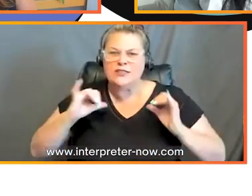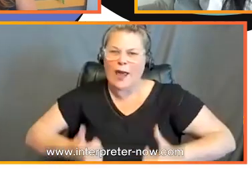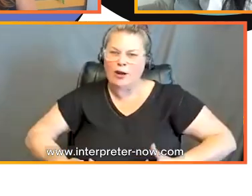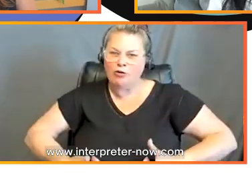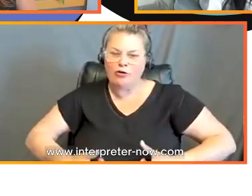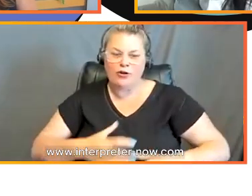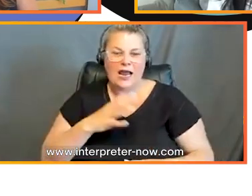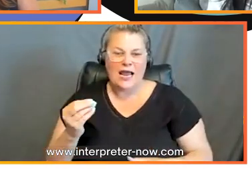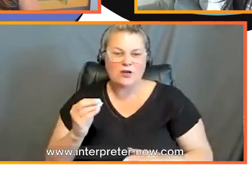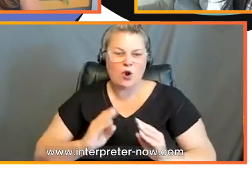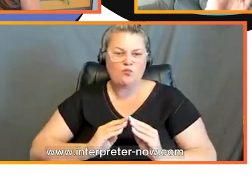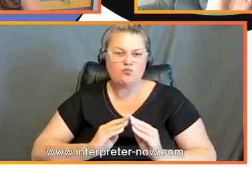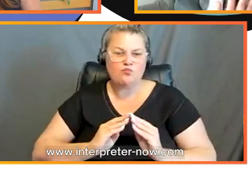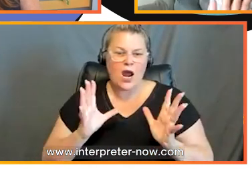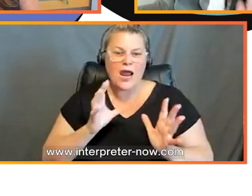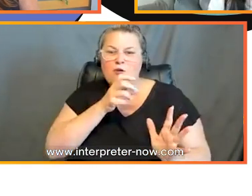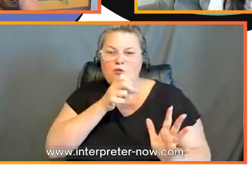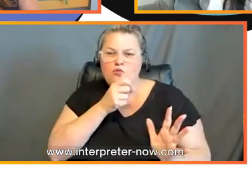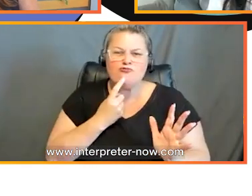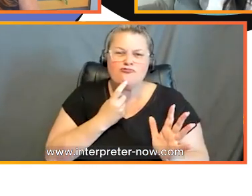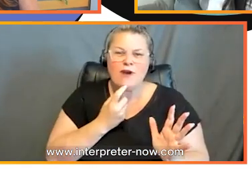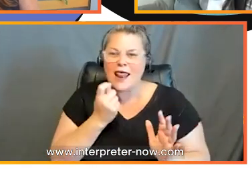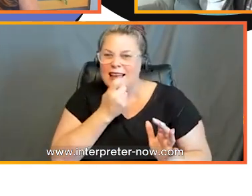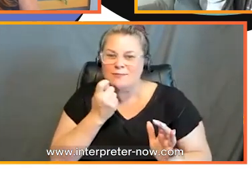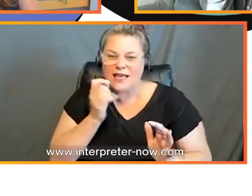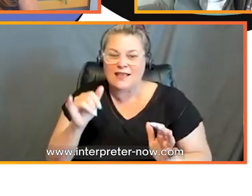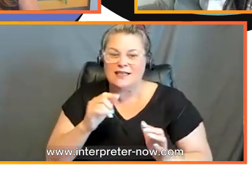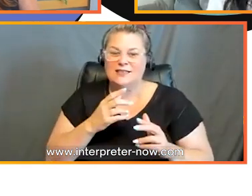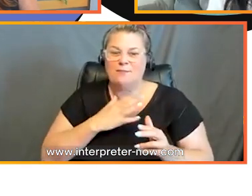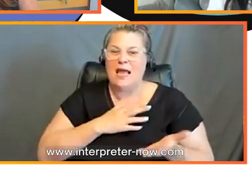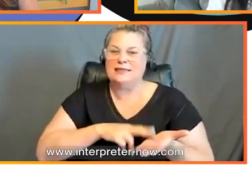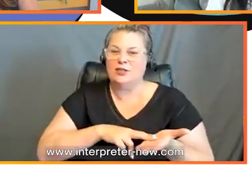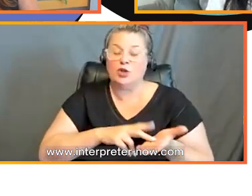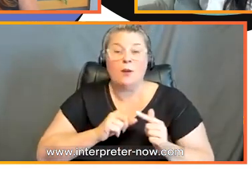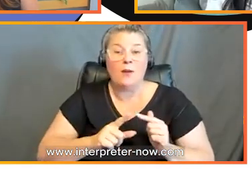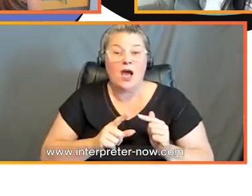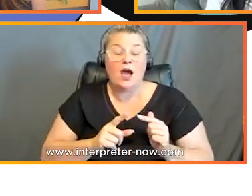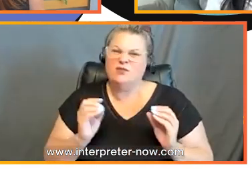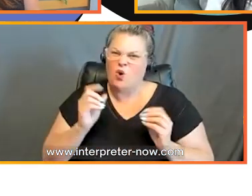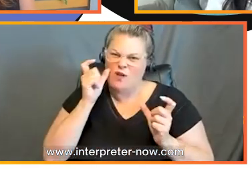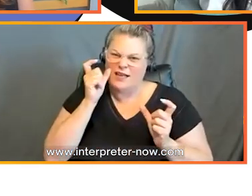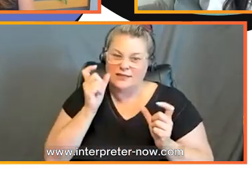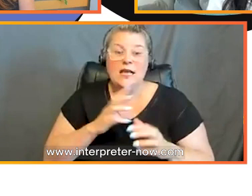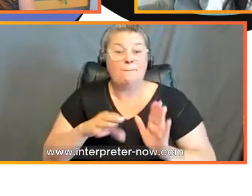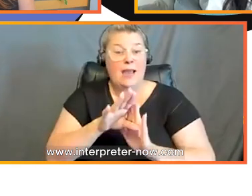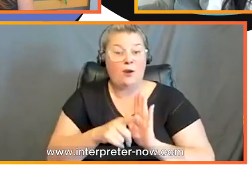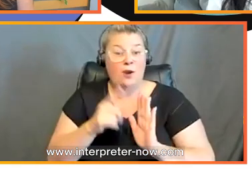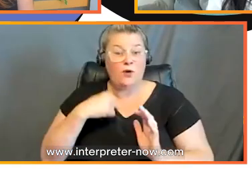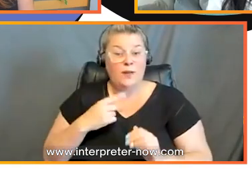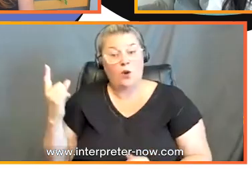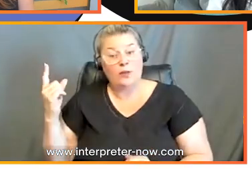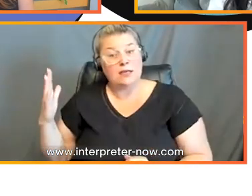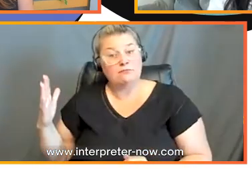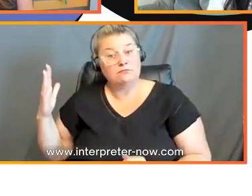sweater and bright orange-red lipstick, which is part of my signature. I do not have glasses on. And in the background for me, on